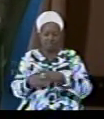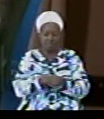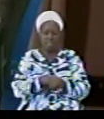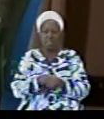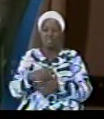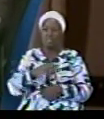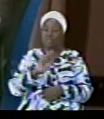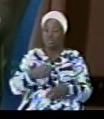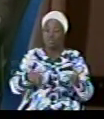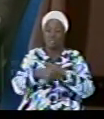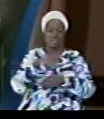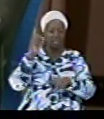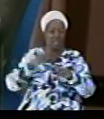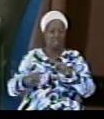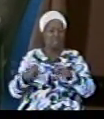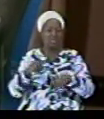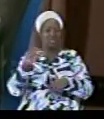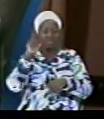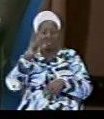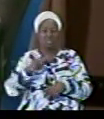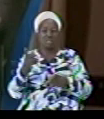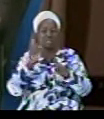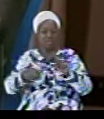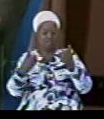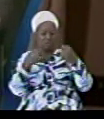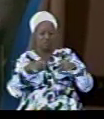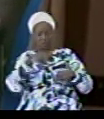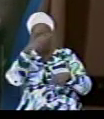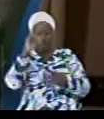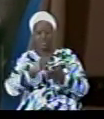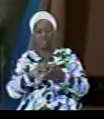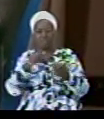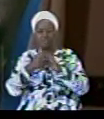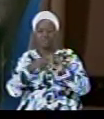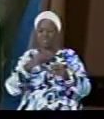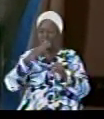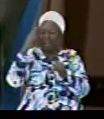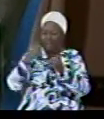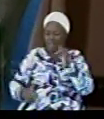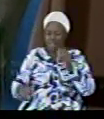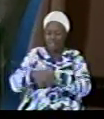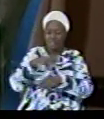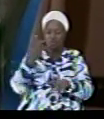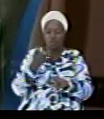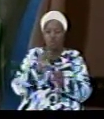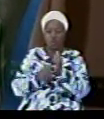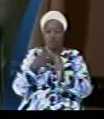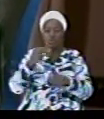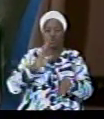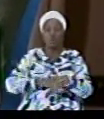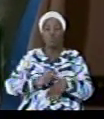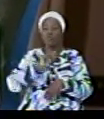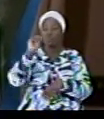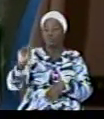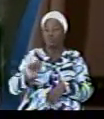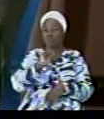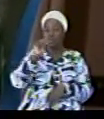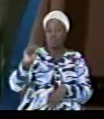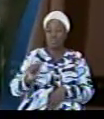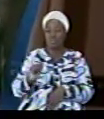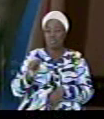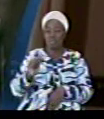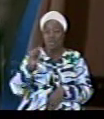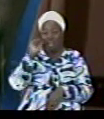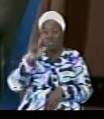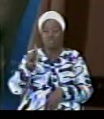because of the problem. The last day, which is on Tuesday, I was preparing